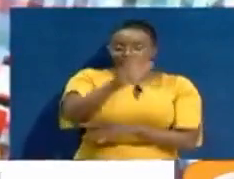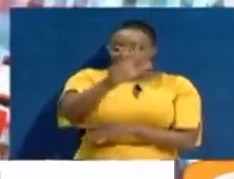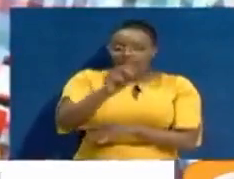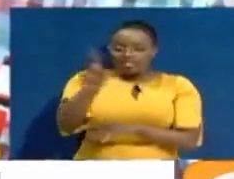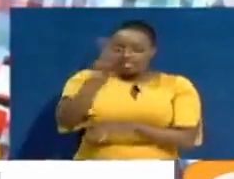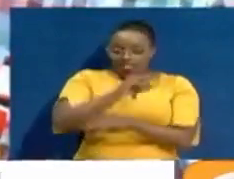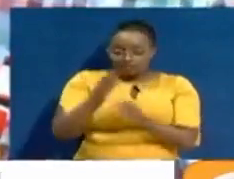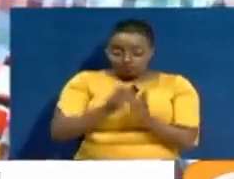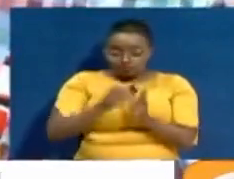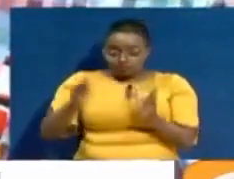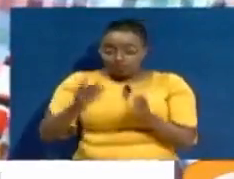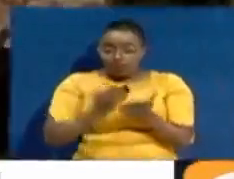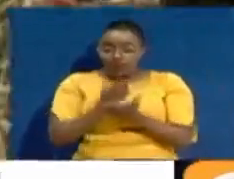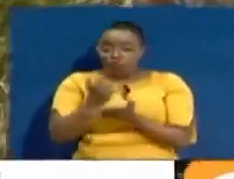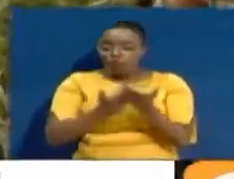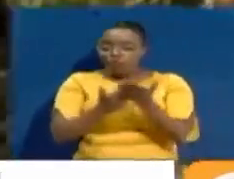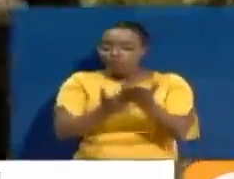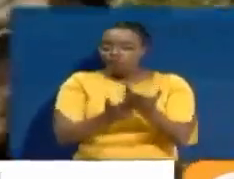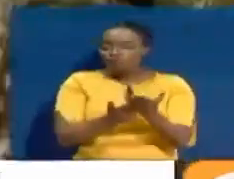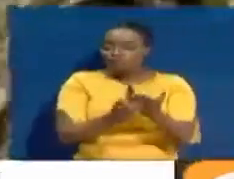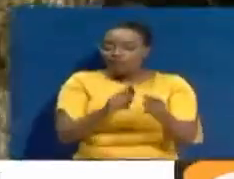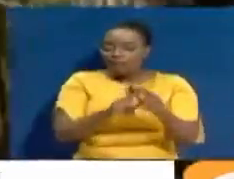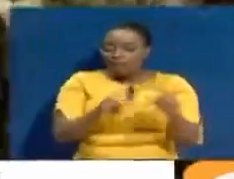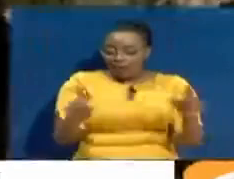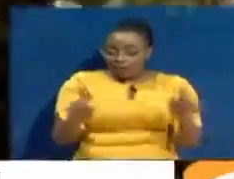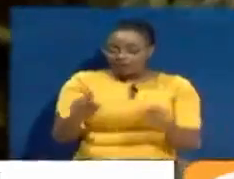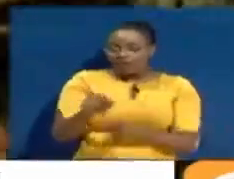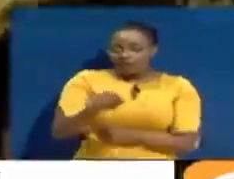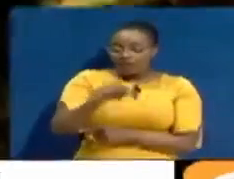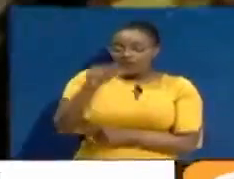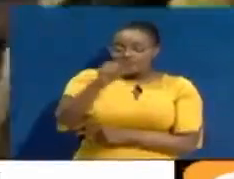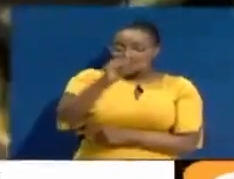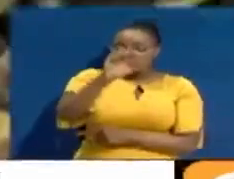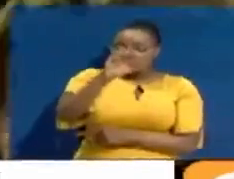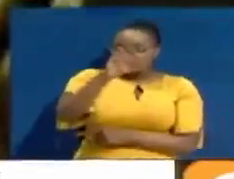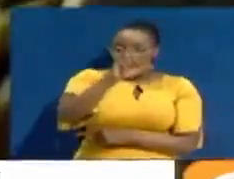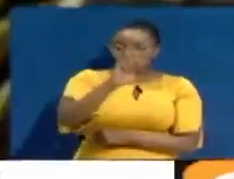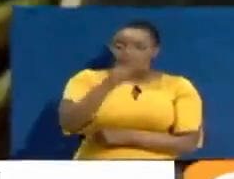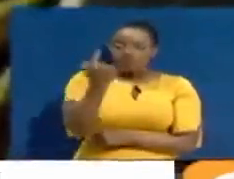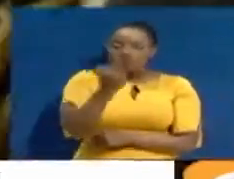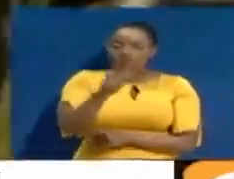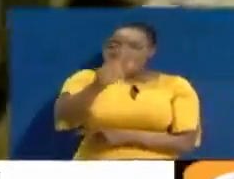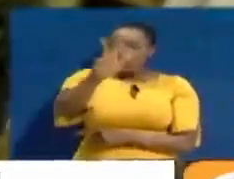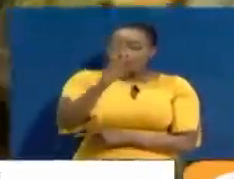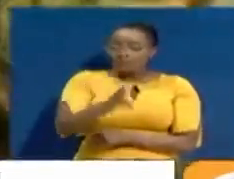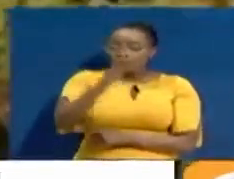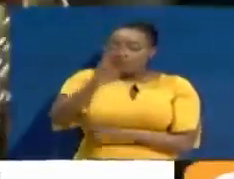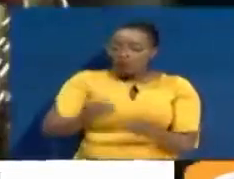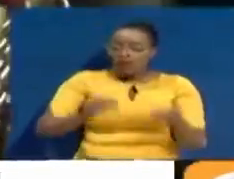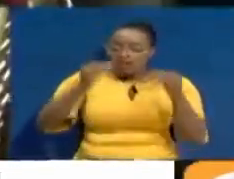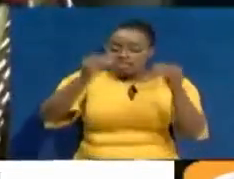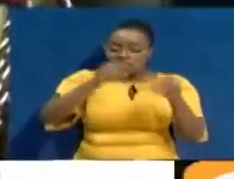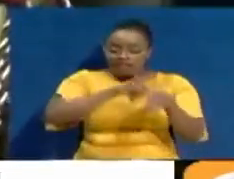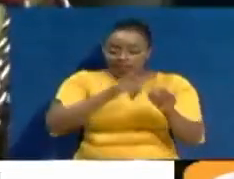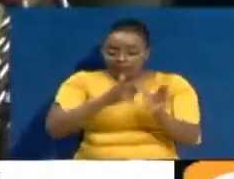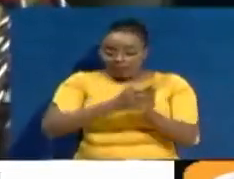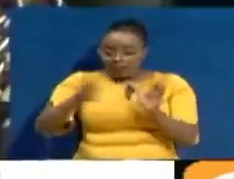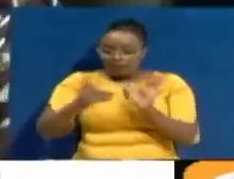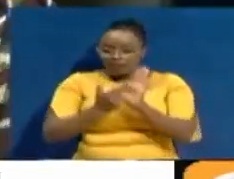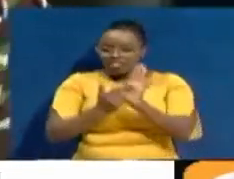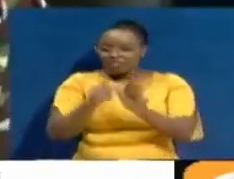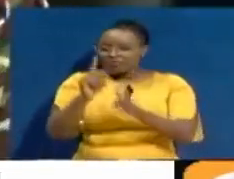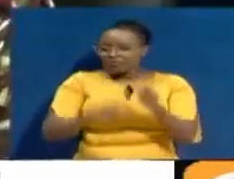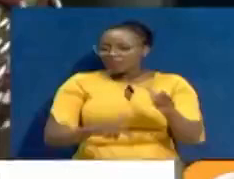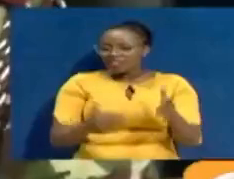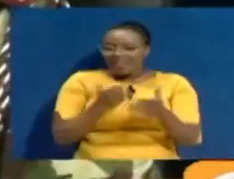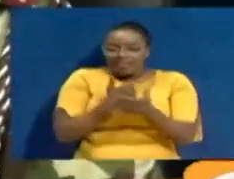days through negotiations. But Natembeya says only 3 firearms were surrendered in that period. Lakini hiyo inakuonyesha